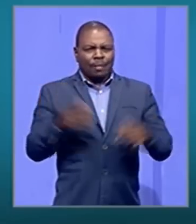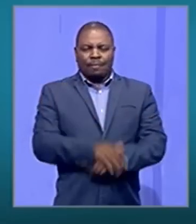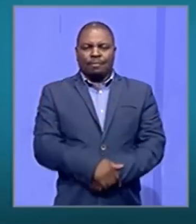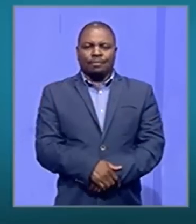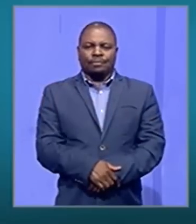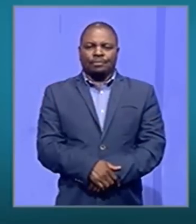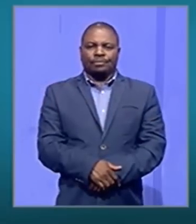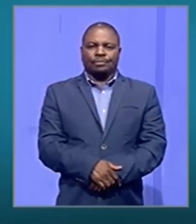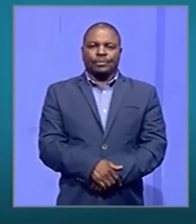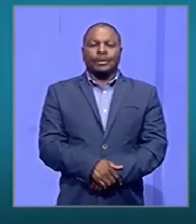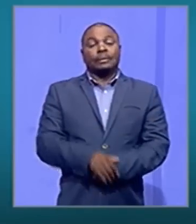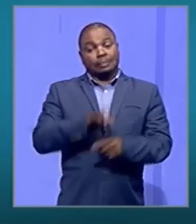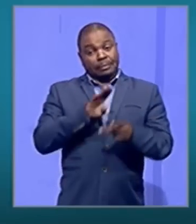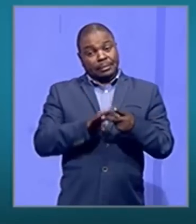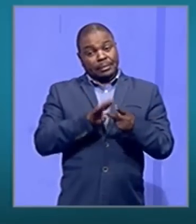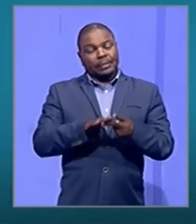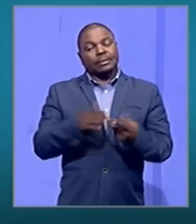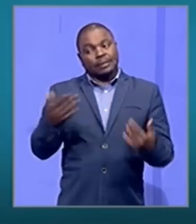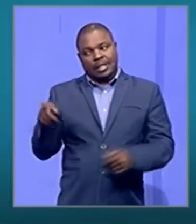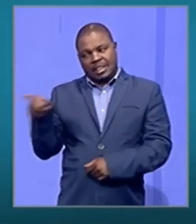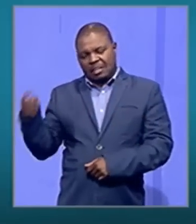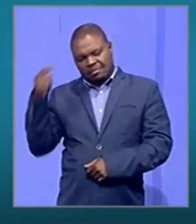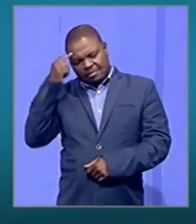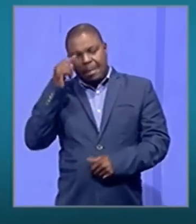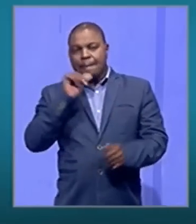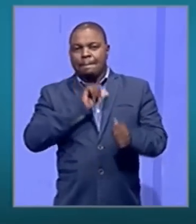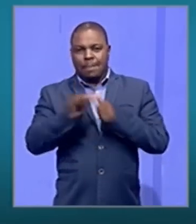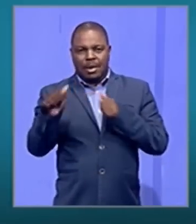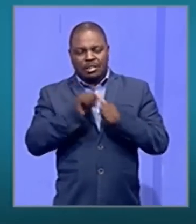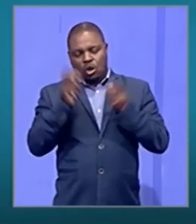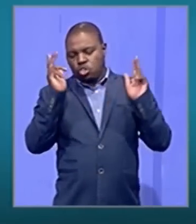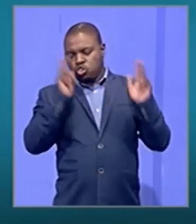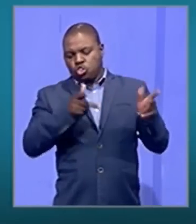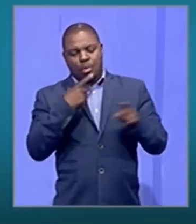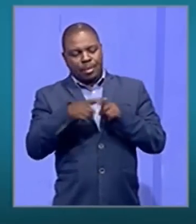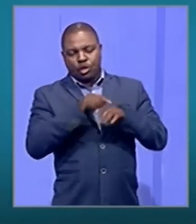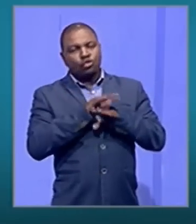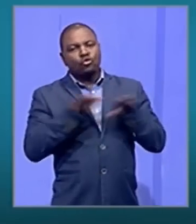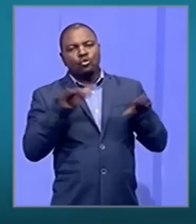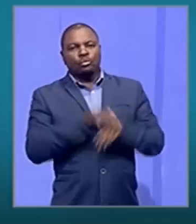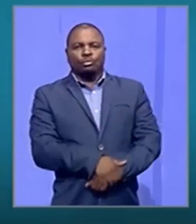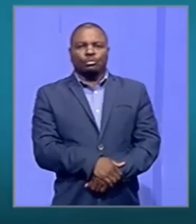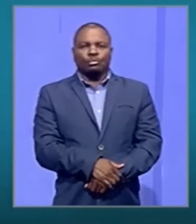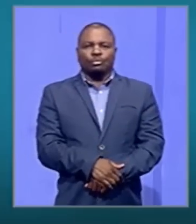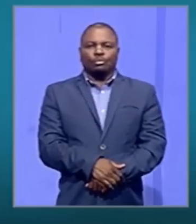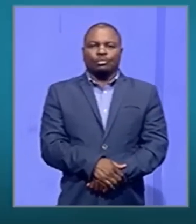tokafetšego gomme ke ka fao ba ileng ba tšea sephetho sa go ngala papadi.